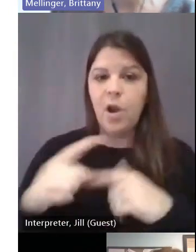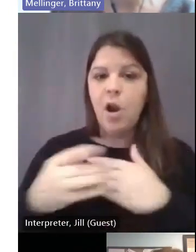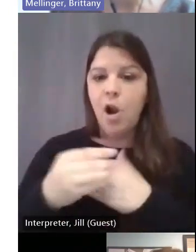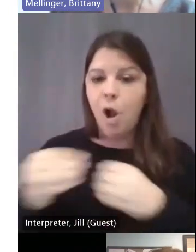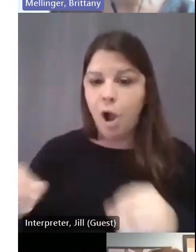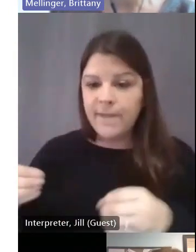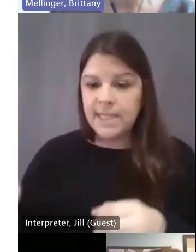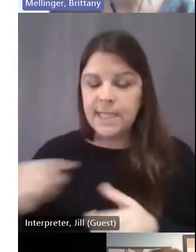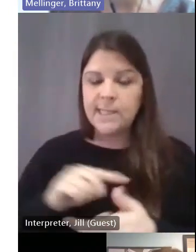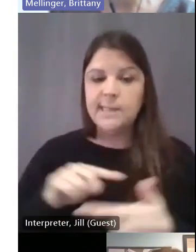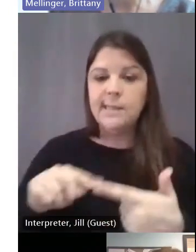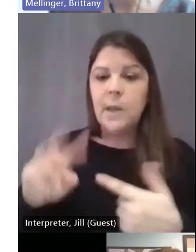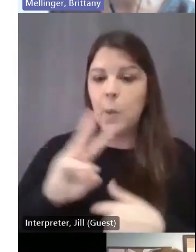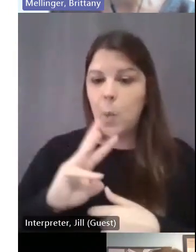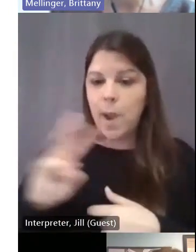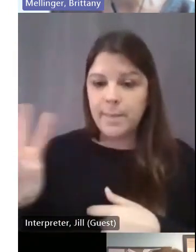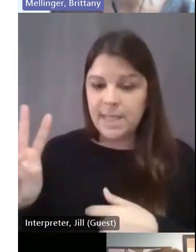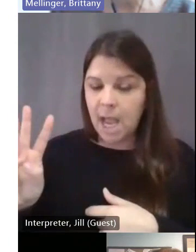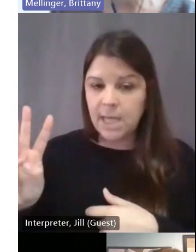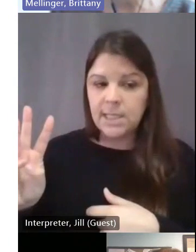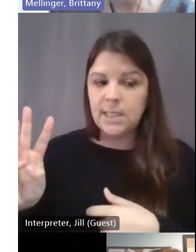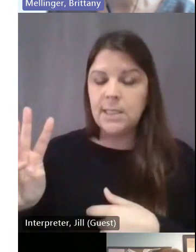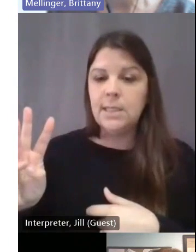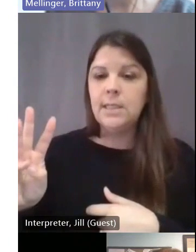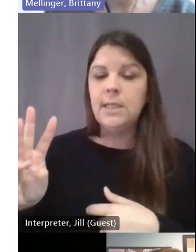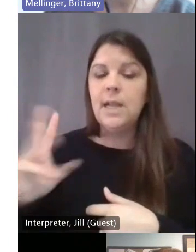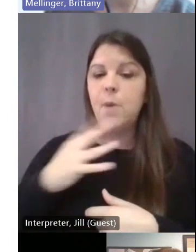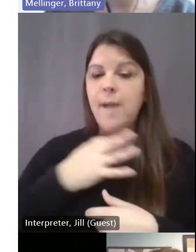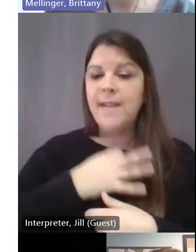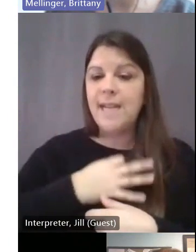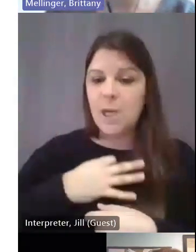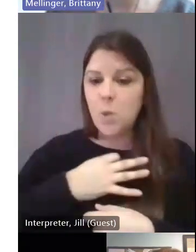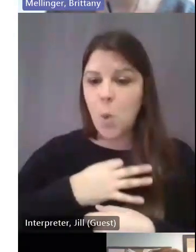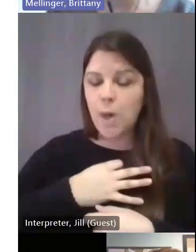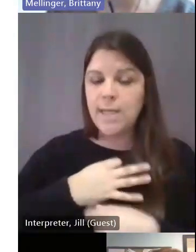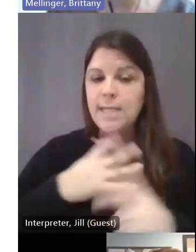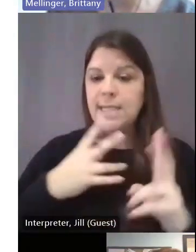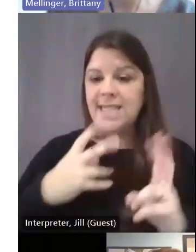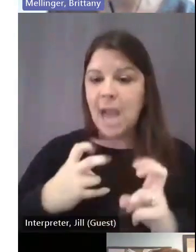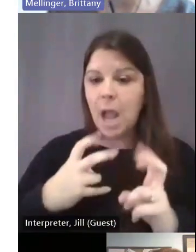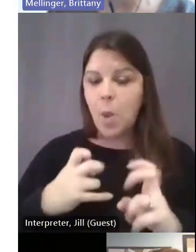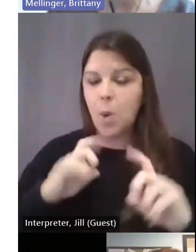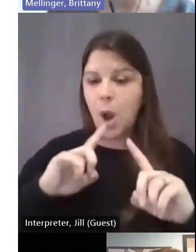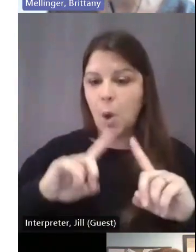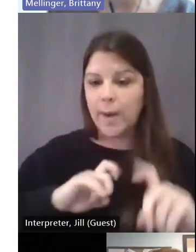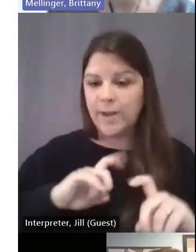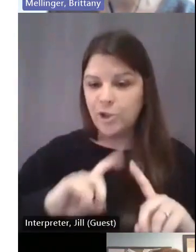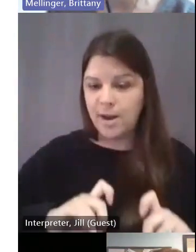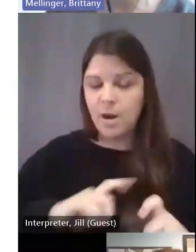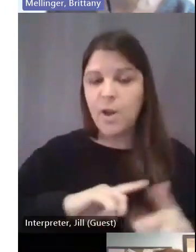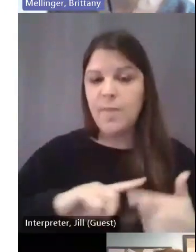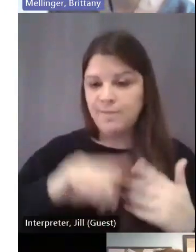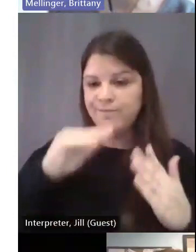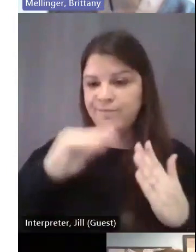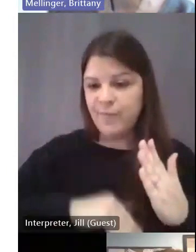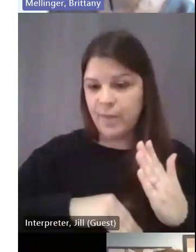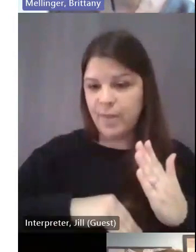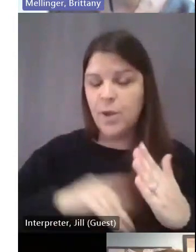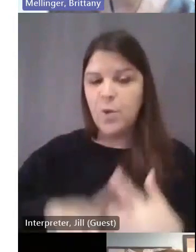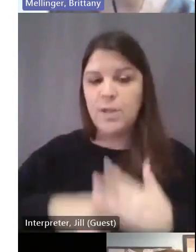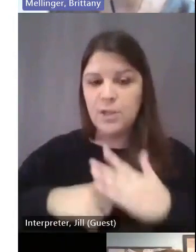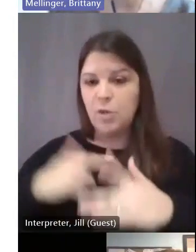our website, fill out an inquiry, download a questionnaire. Any of those are valid ways to get a complaint started.